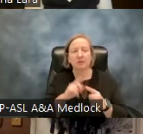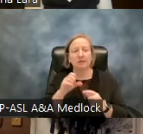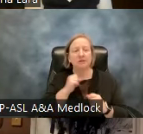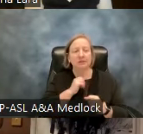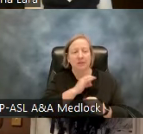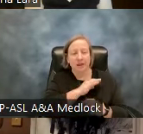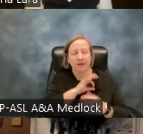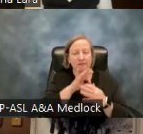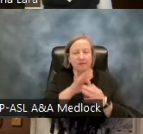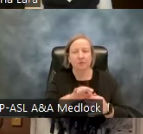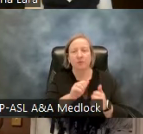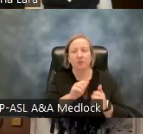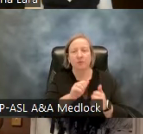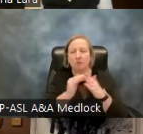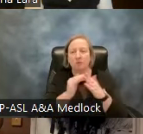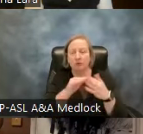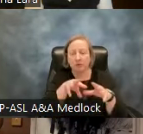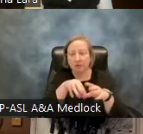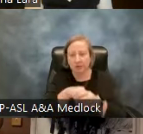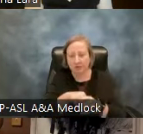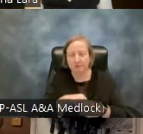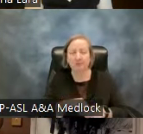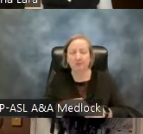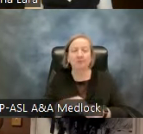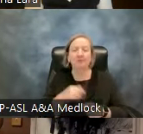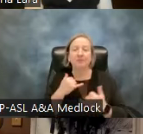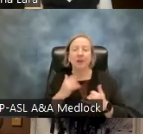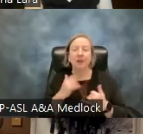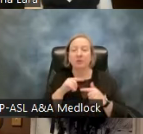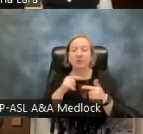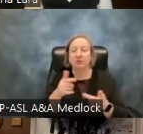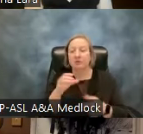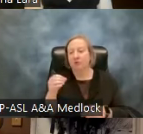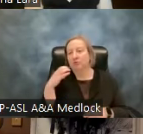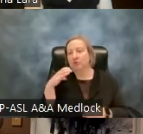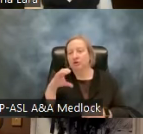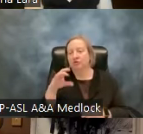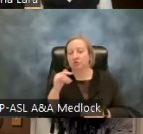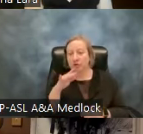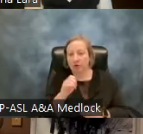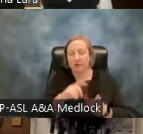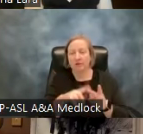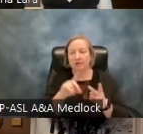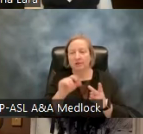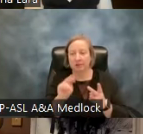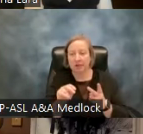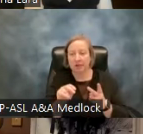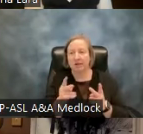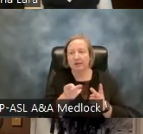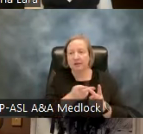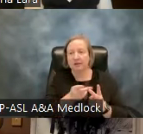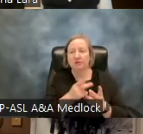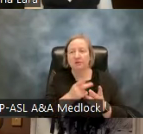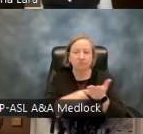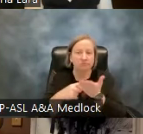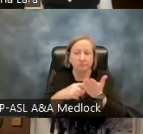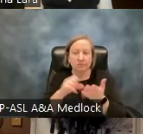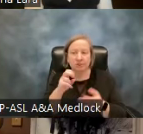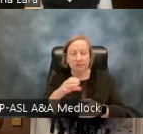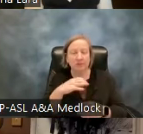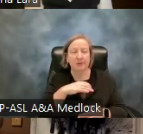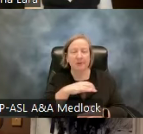community engagement. I will now pass it to the co-chair, Charlie and Dan, to discuss the subcommittee